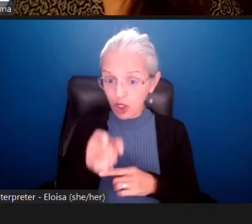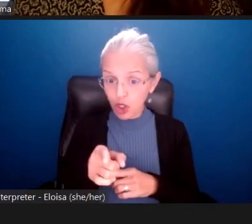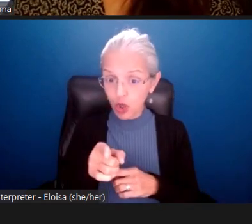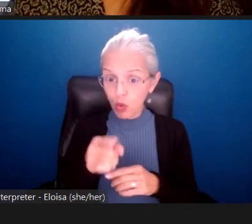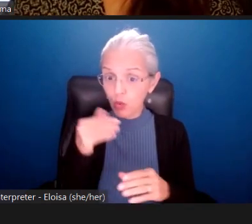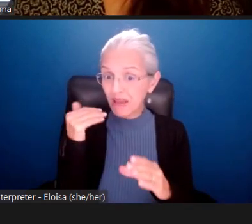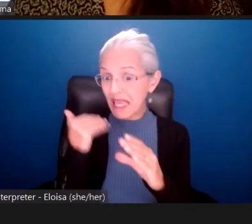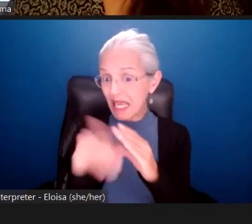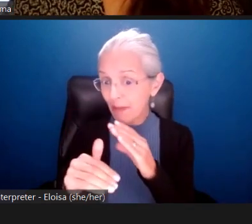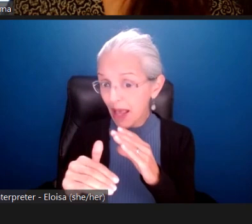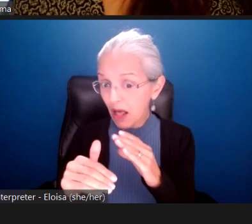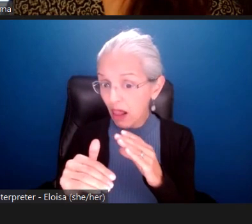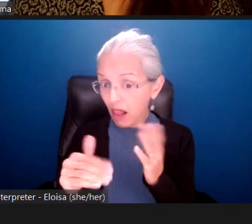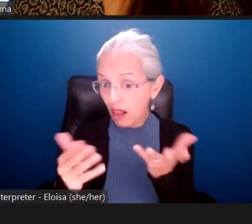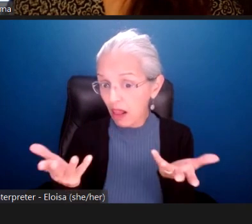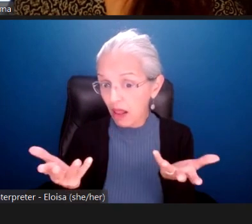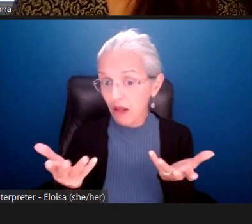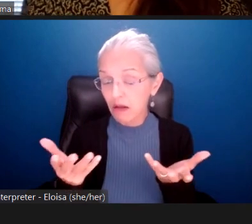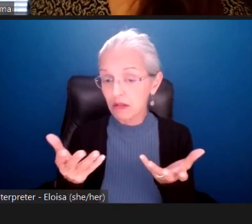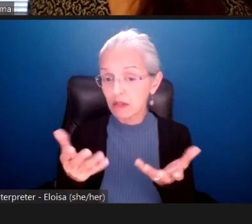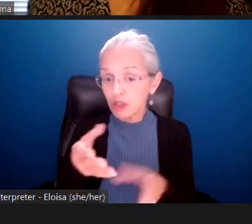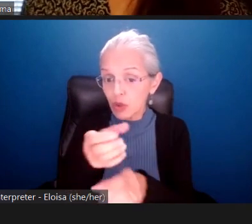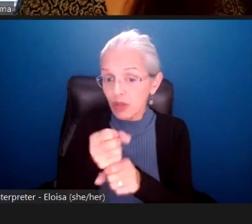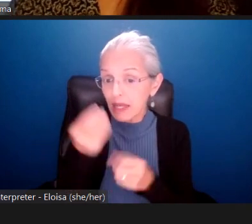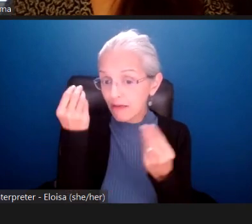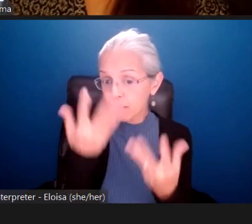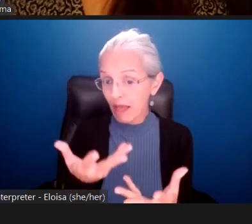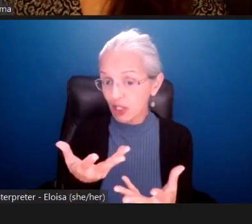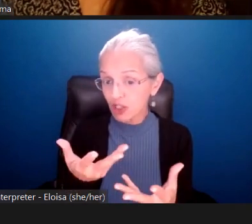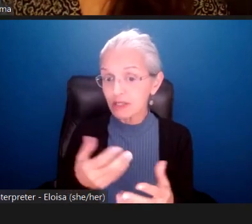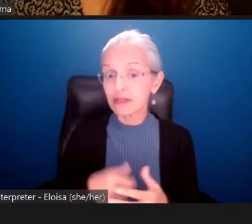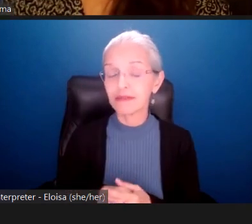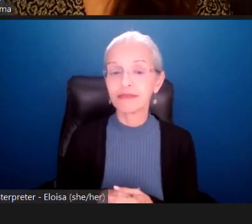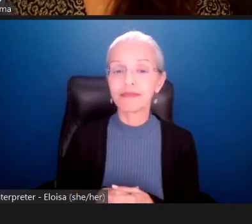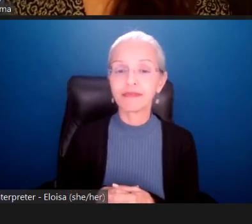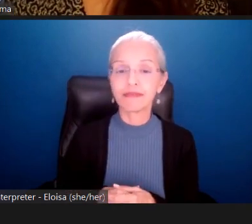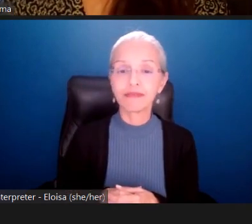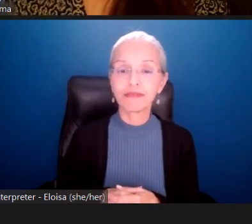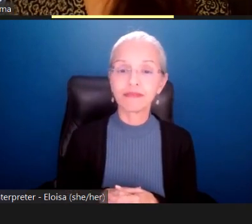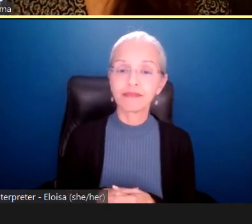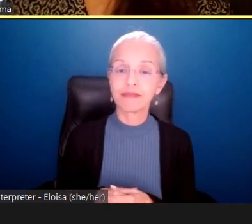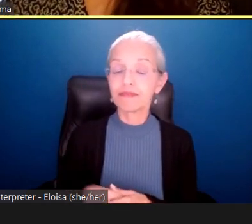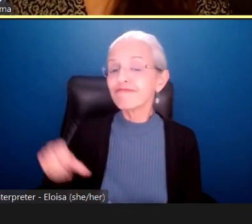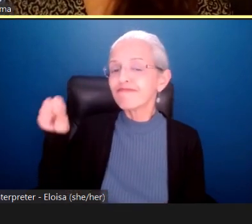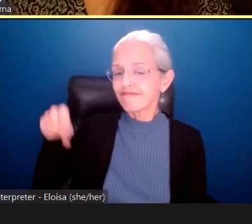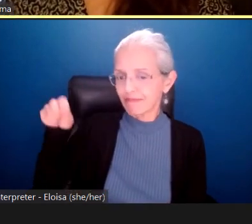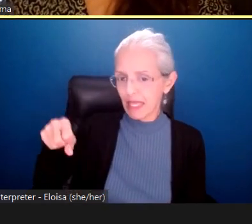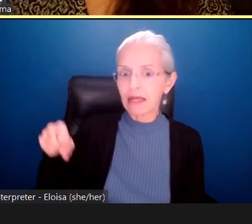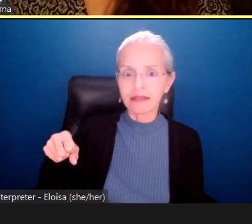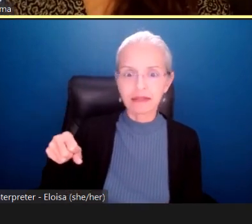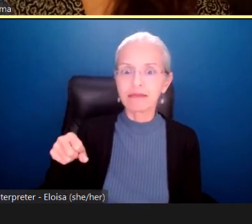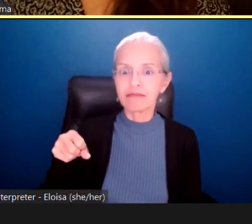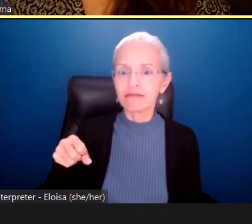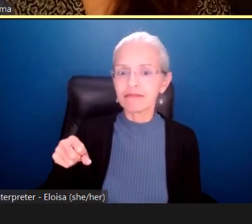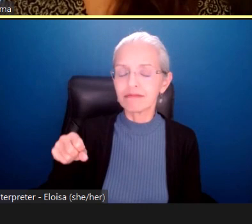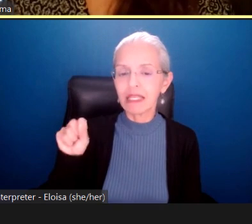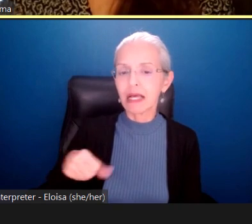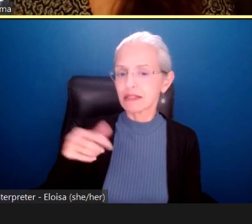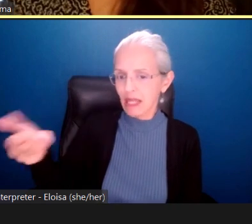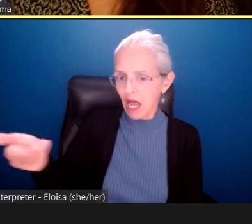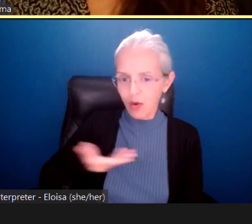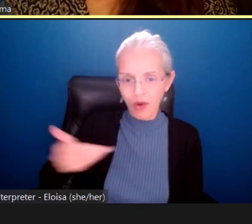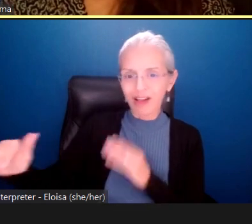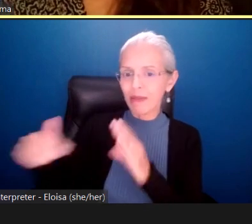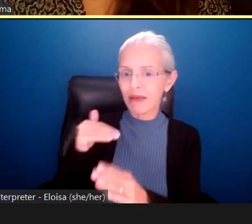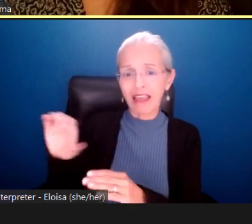email, Suhana, to get information like that? Yes, absolutely. I welcome emails. Anyone